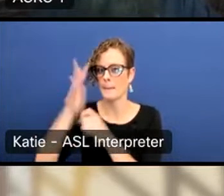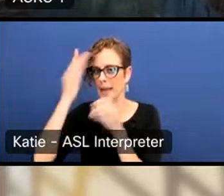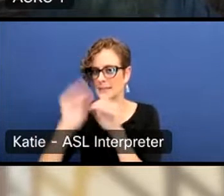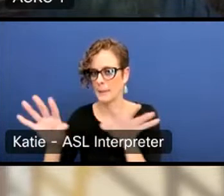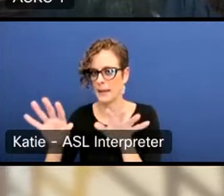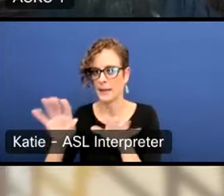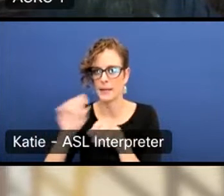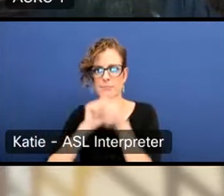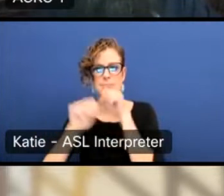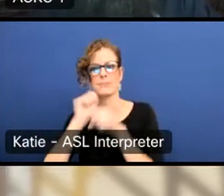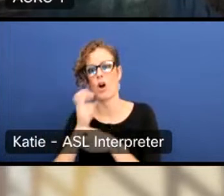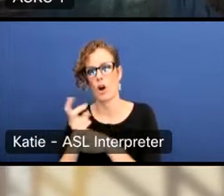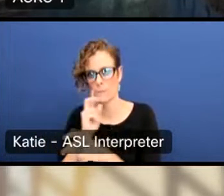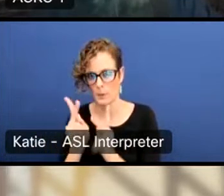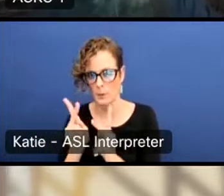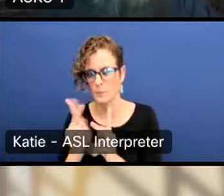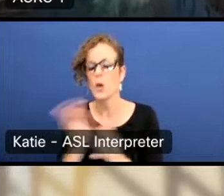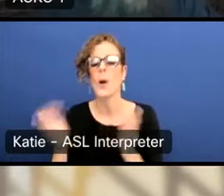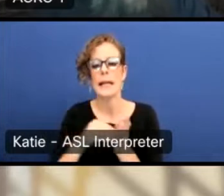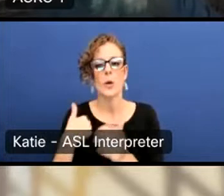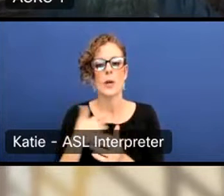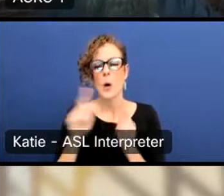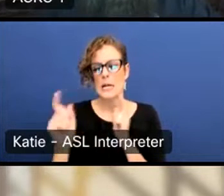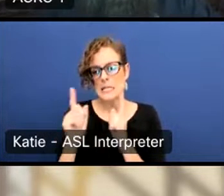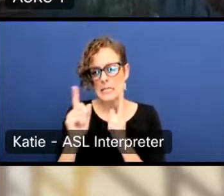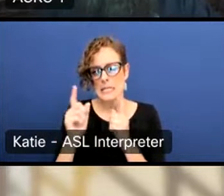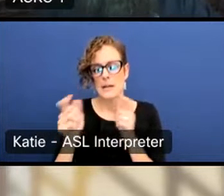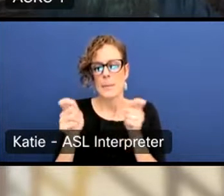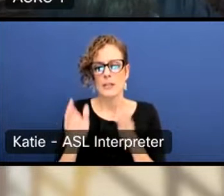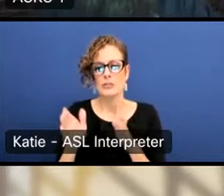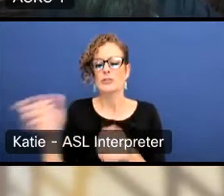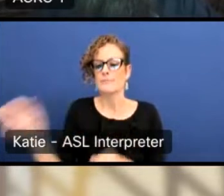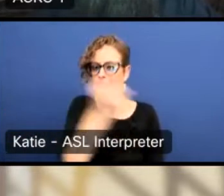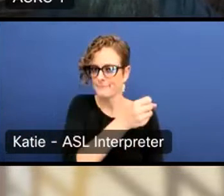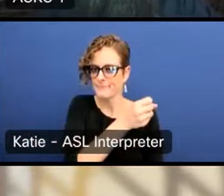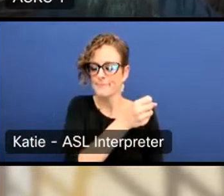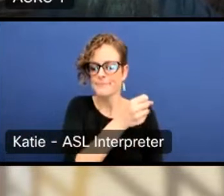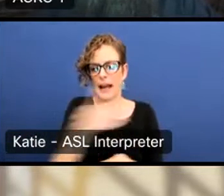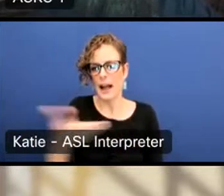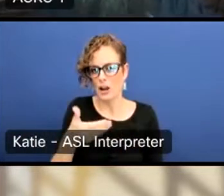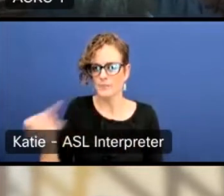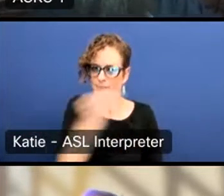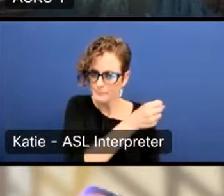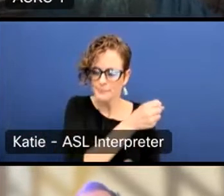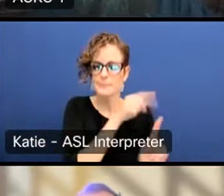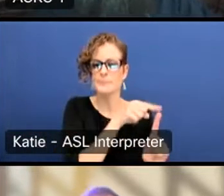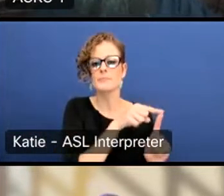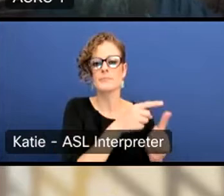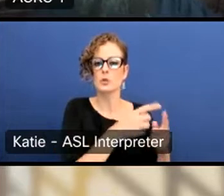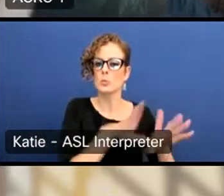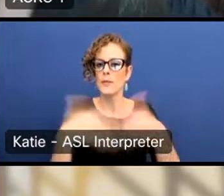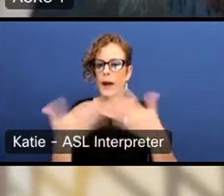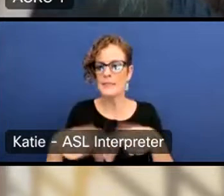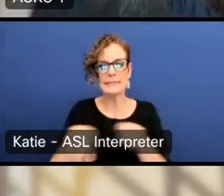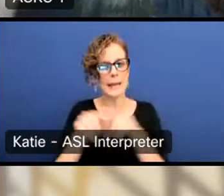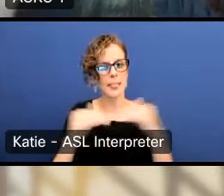will work to get another manager in that position that is going to, again, provide that same type of level of support, both to